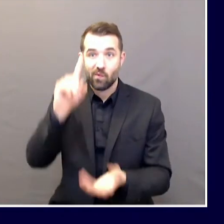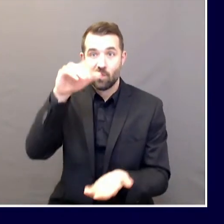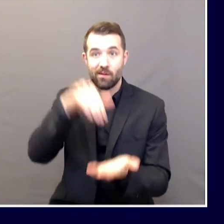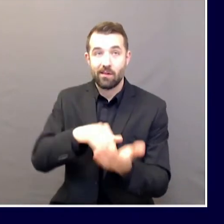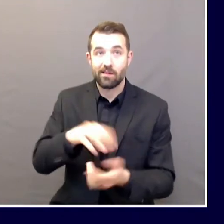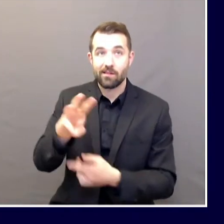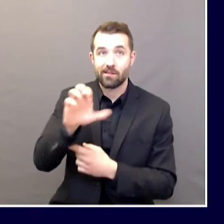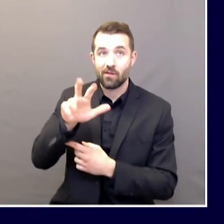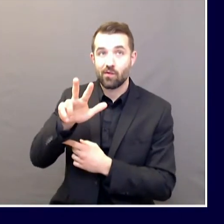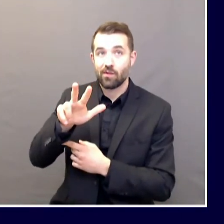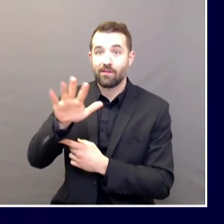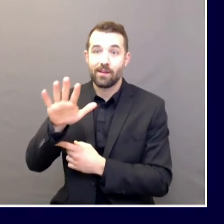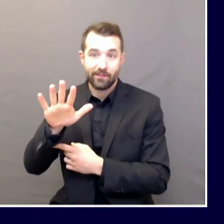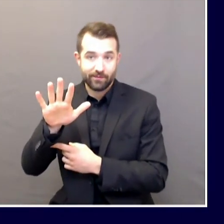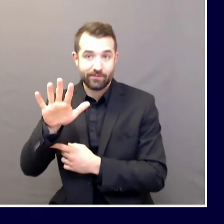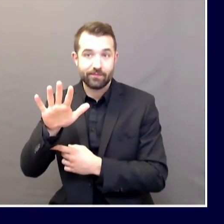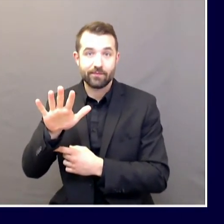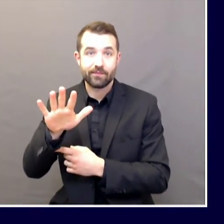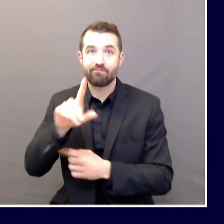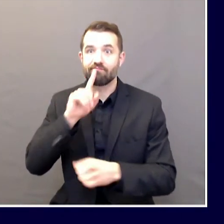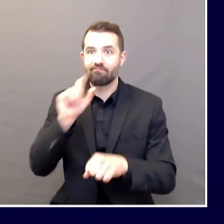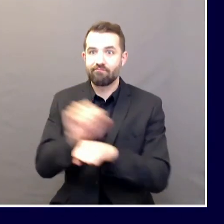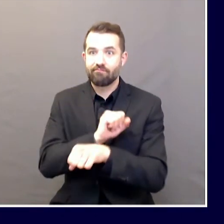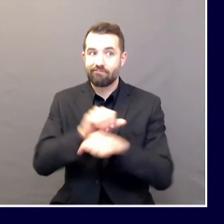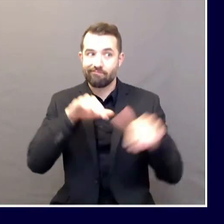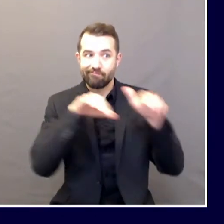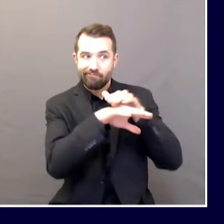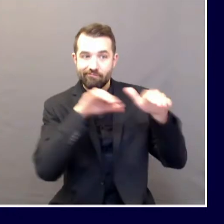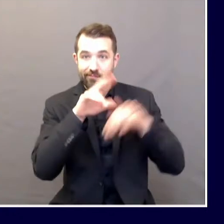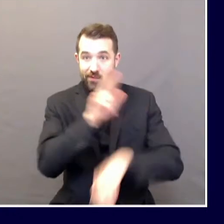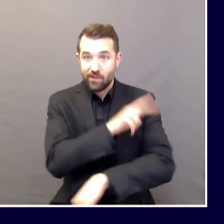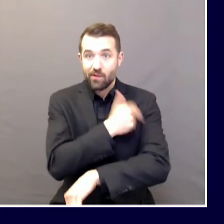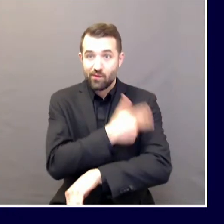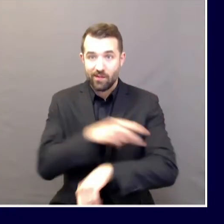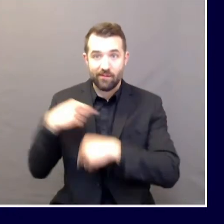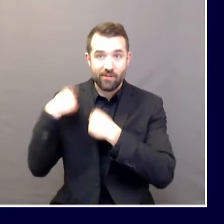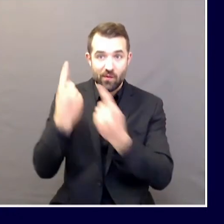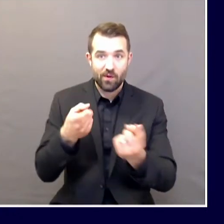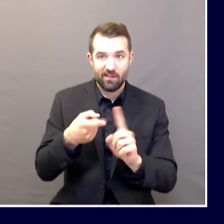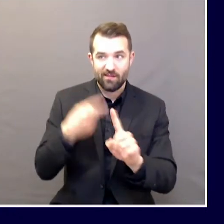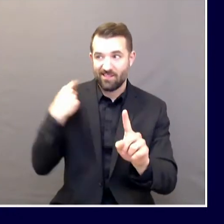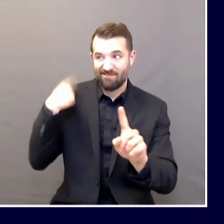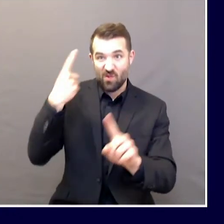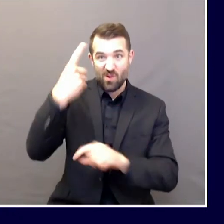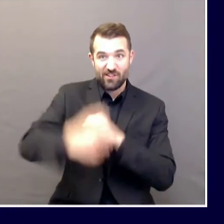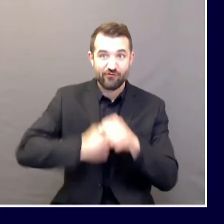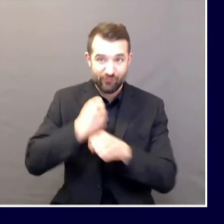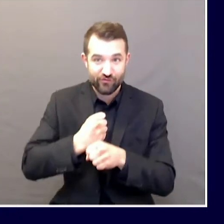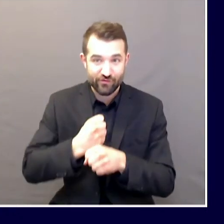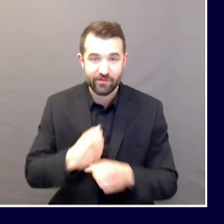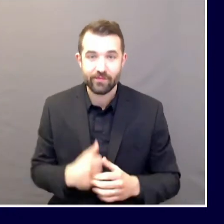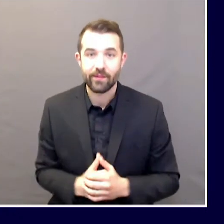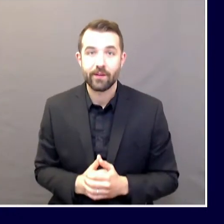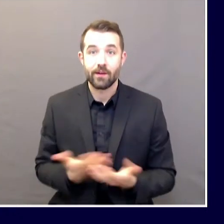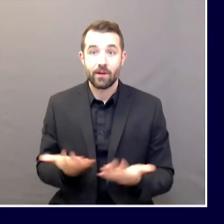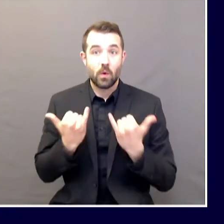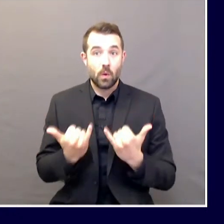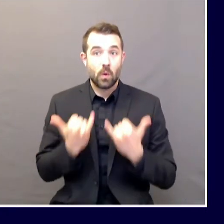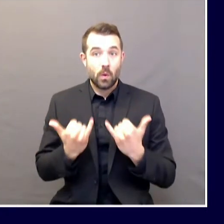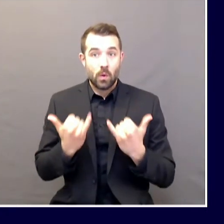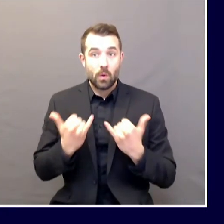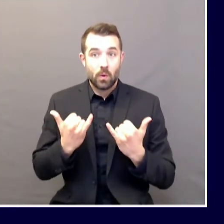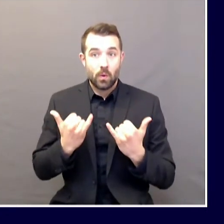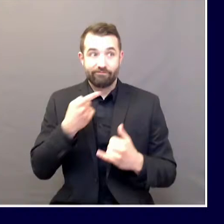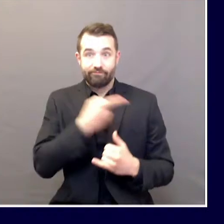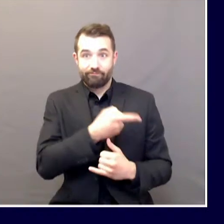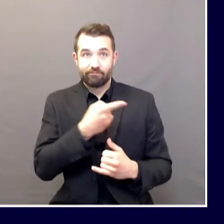1,635 people have been hospitalized since the very beginning of the pandemic. And right now in Maine, 79 people are